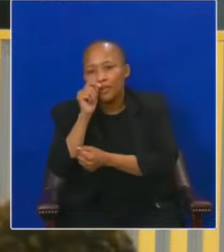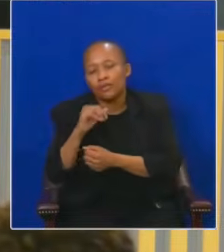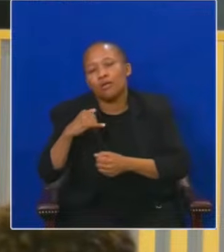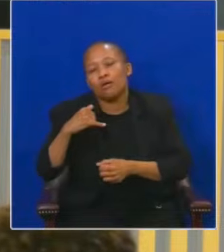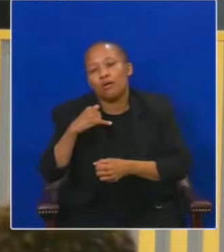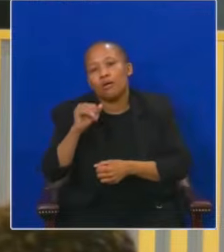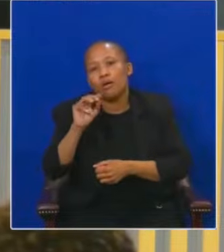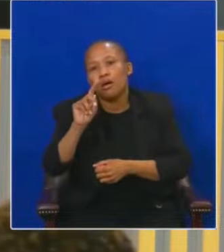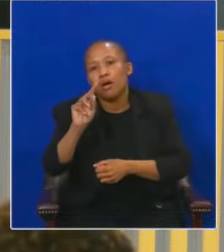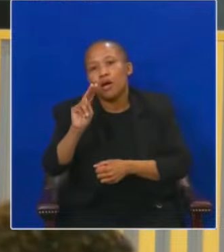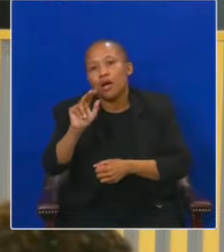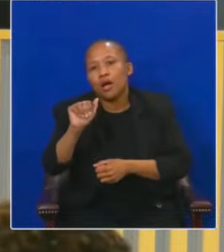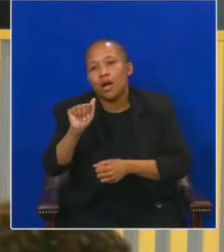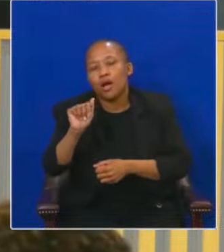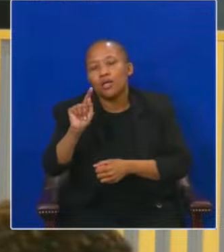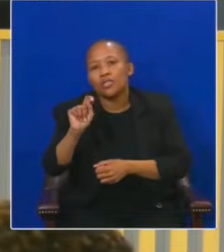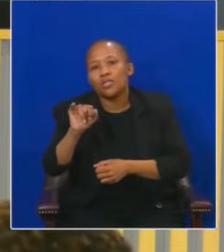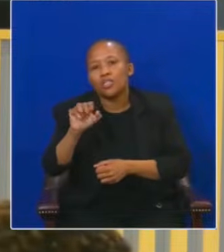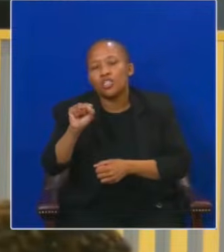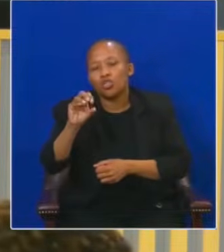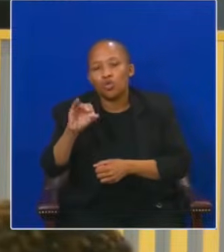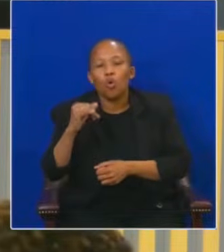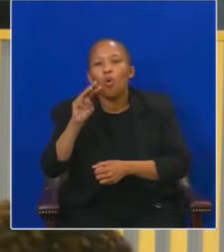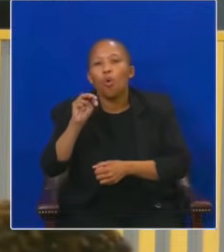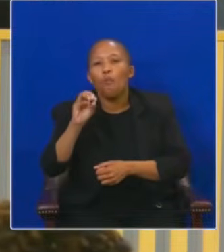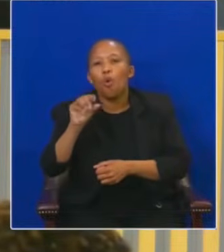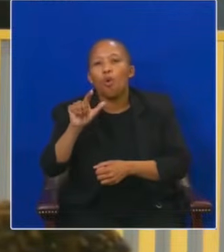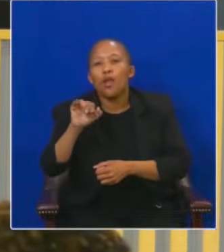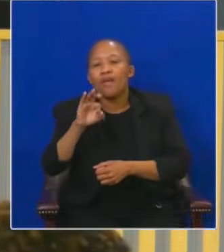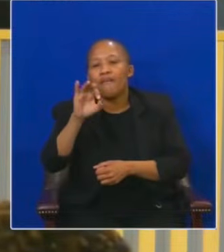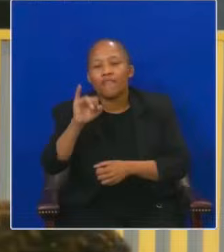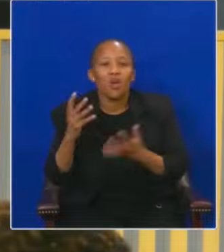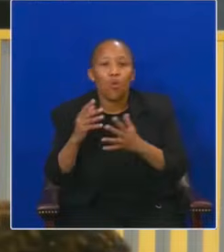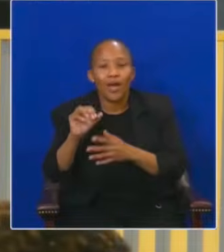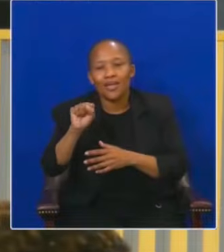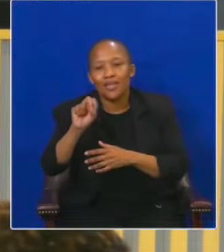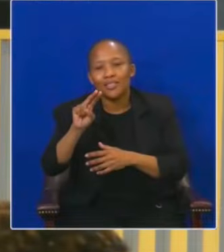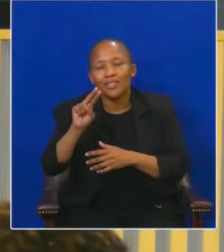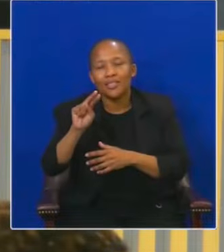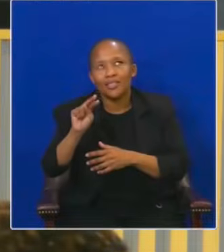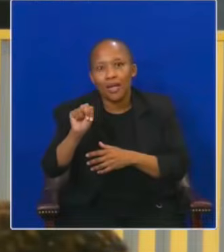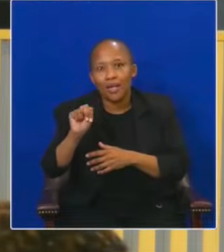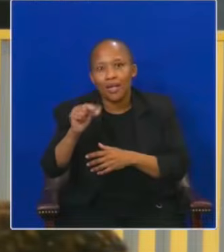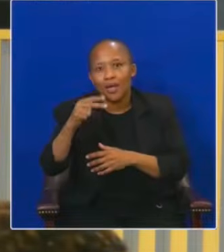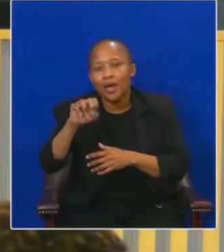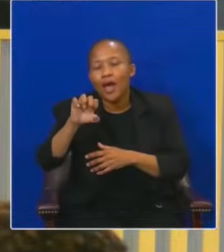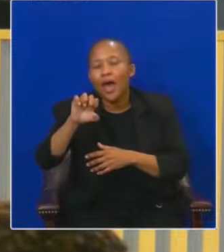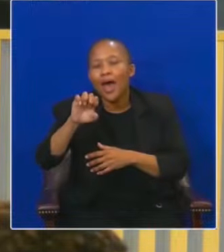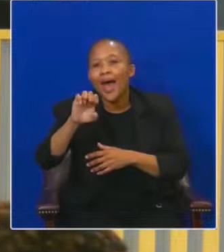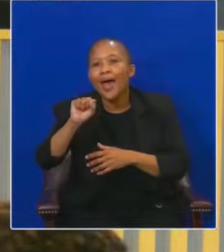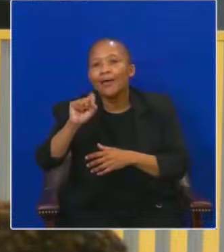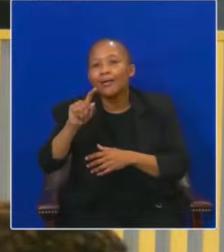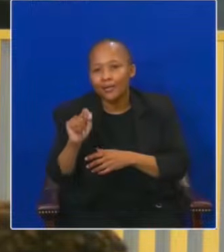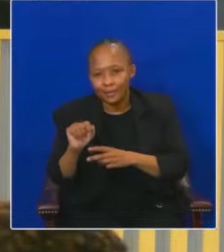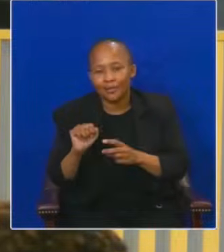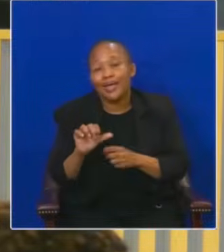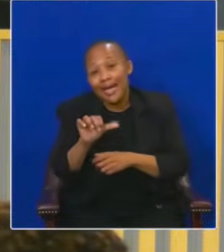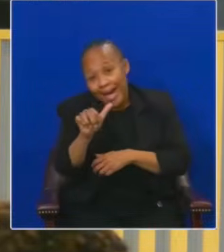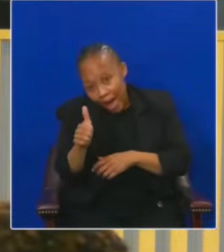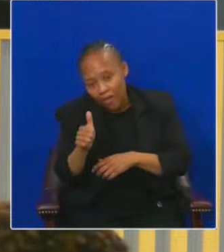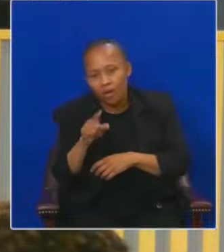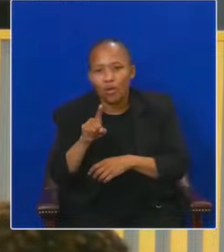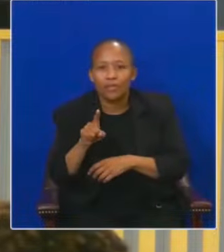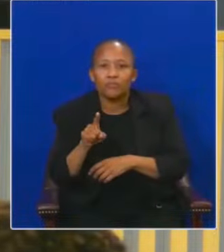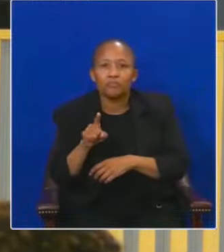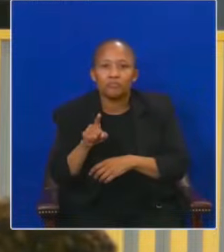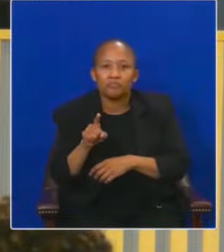Sandhurst. And another being the execution